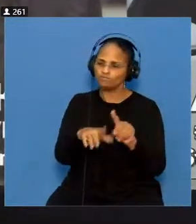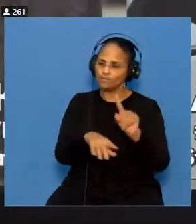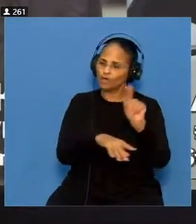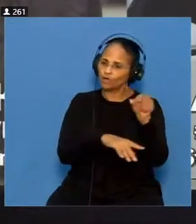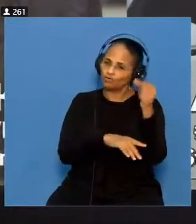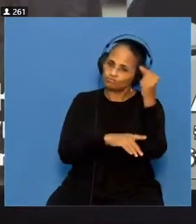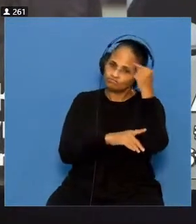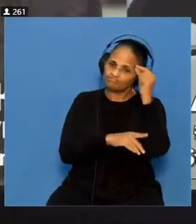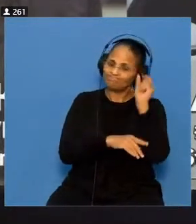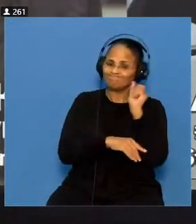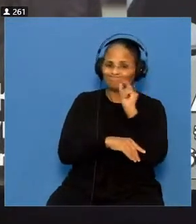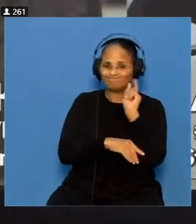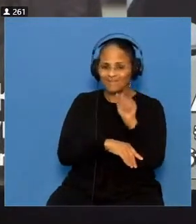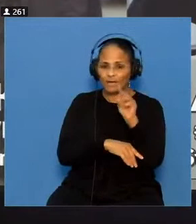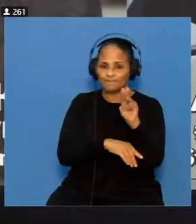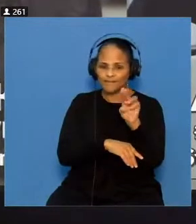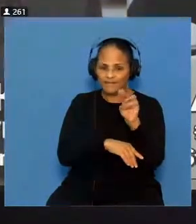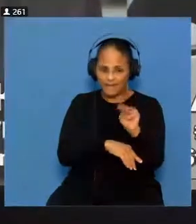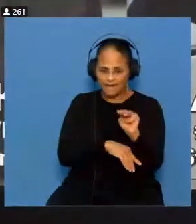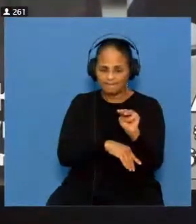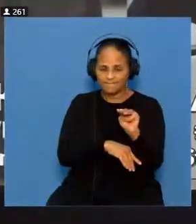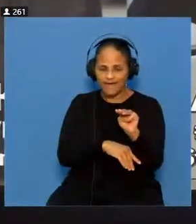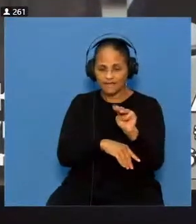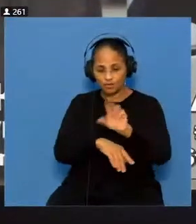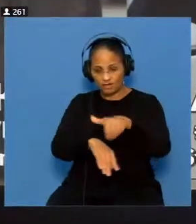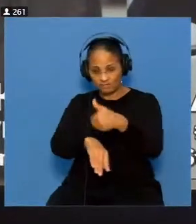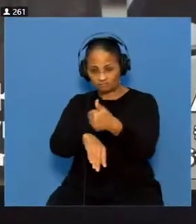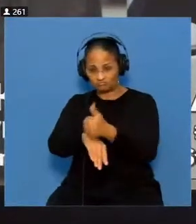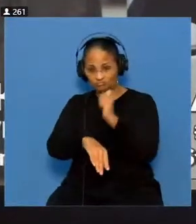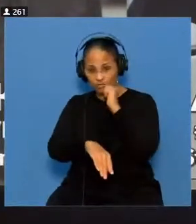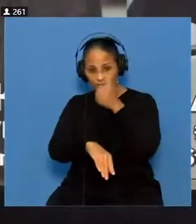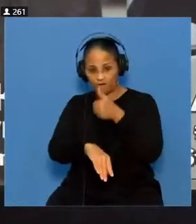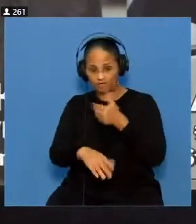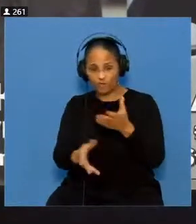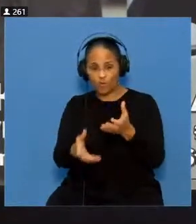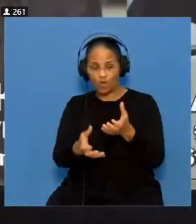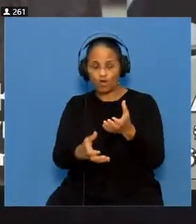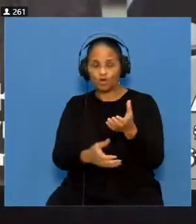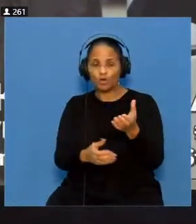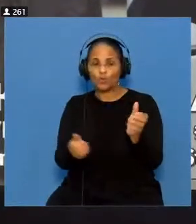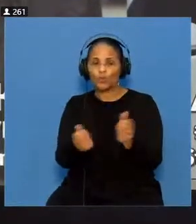coronavirus.gov.pm and book a test for tomorrow if you wish. All right, so with that, I want to